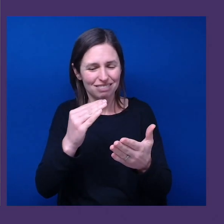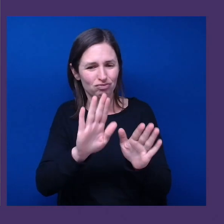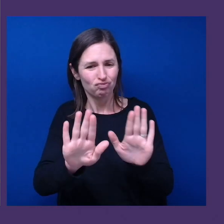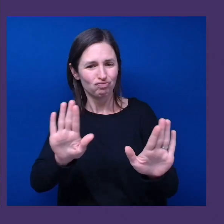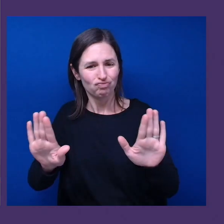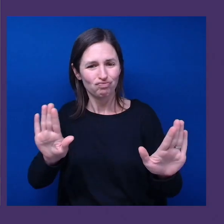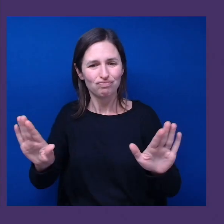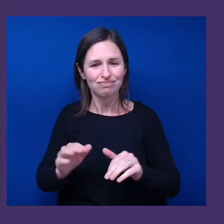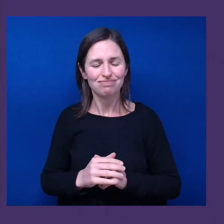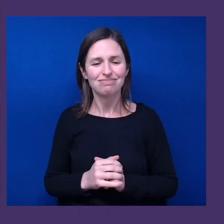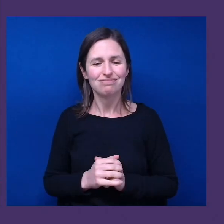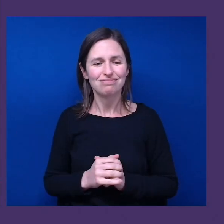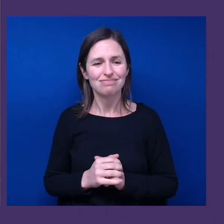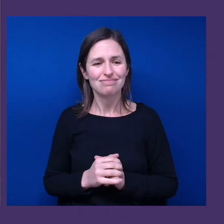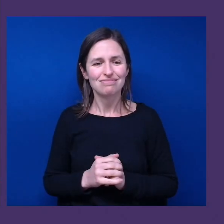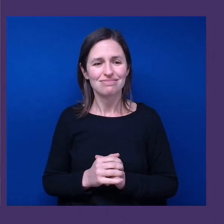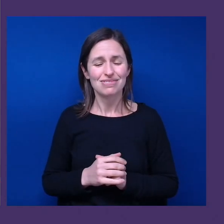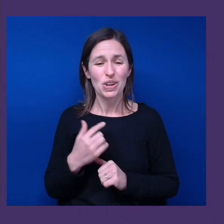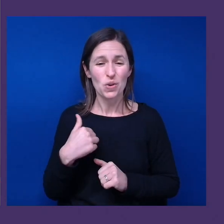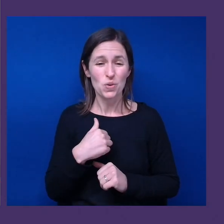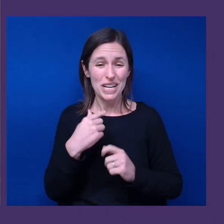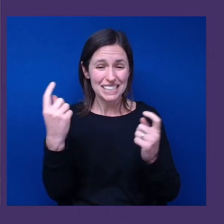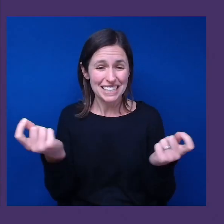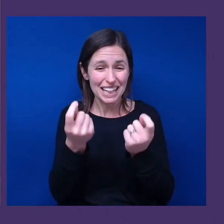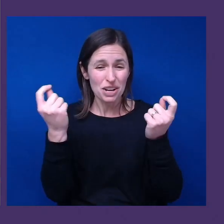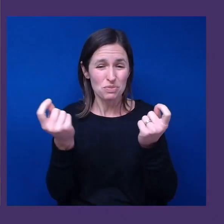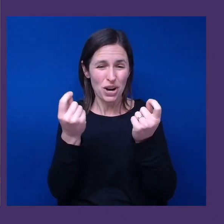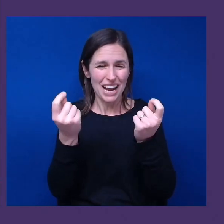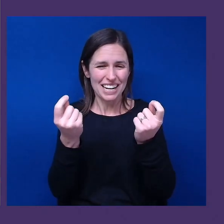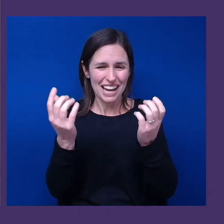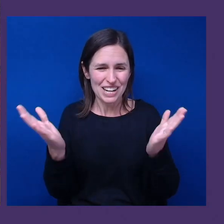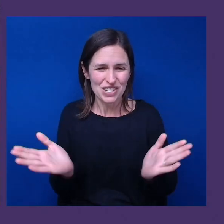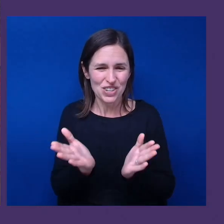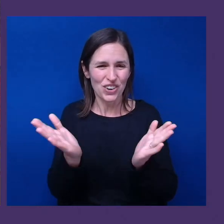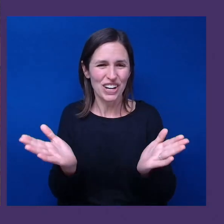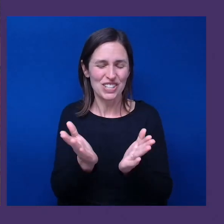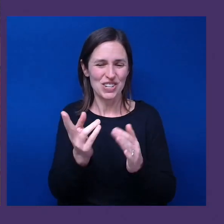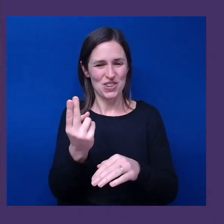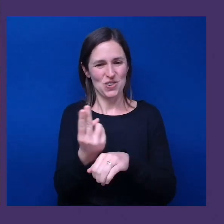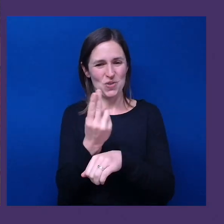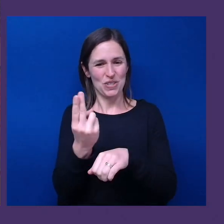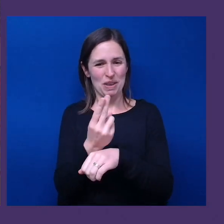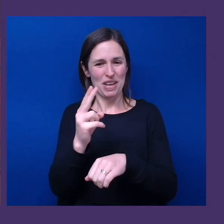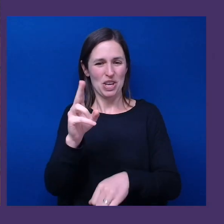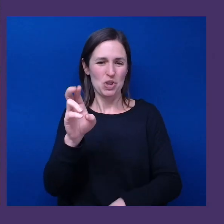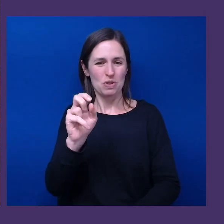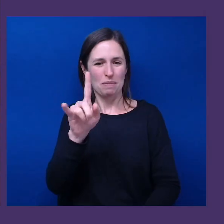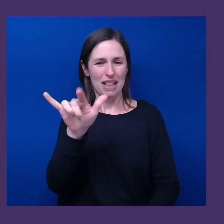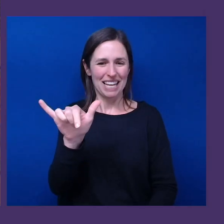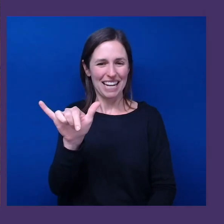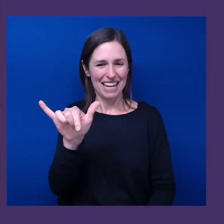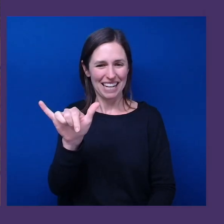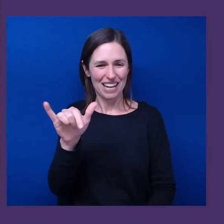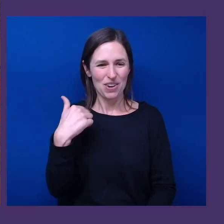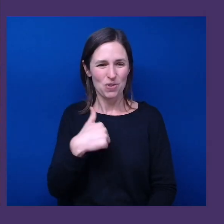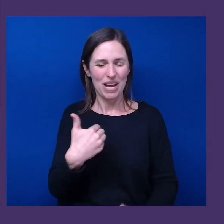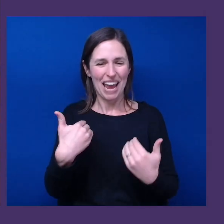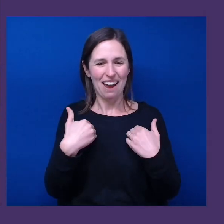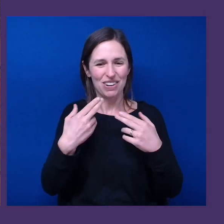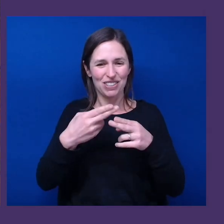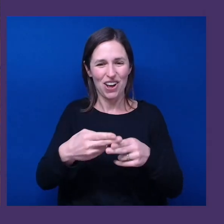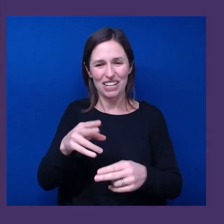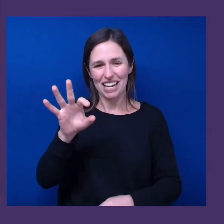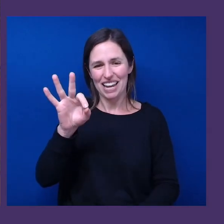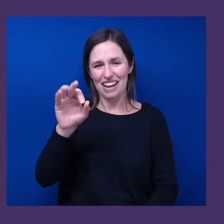and encourage the usability focused work that our teams are doing through what we call Fable Cinema, where we have a